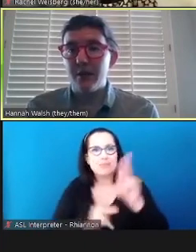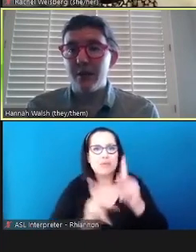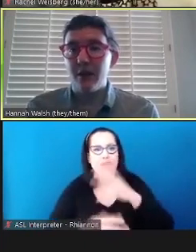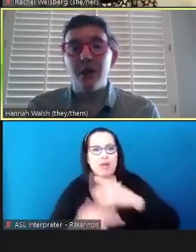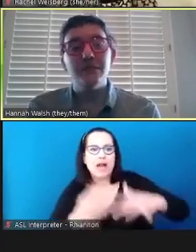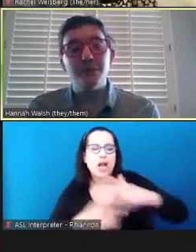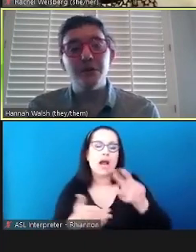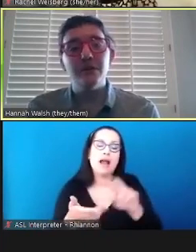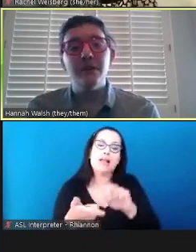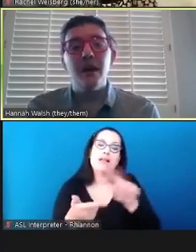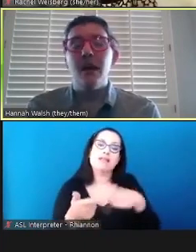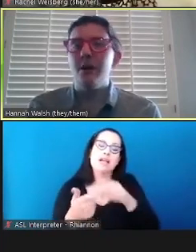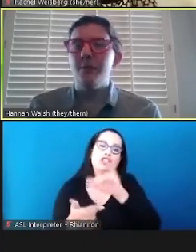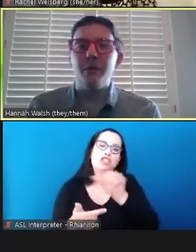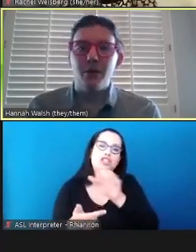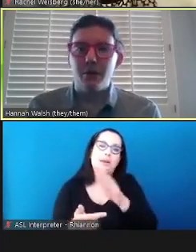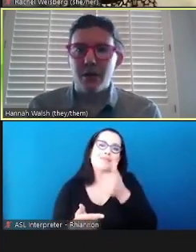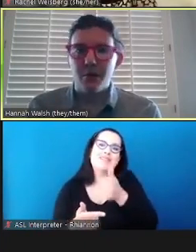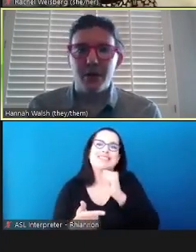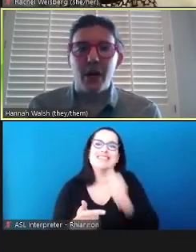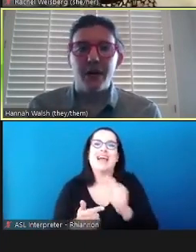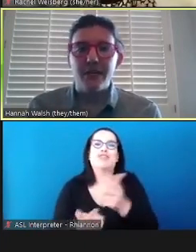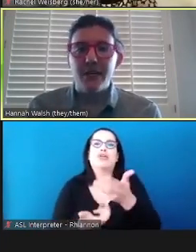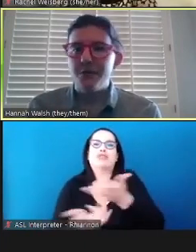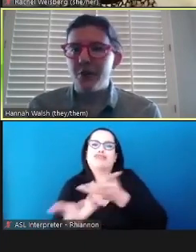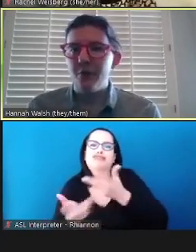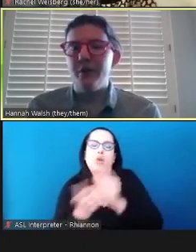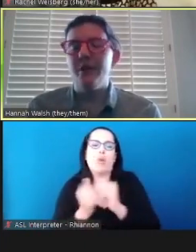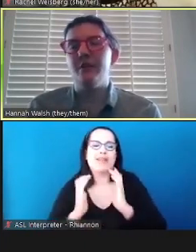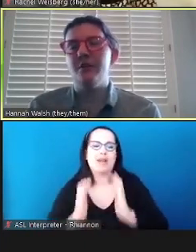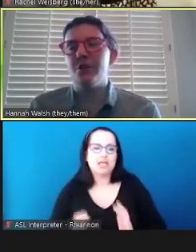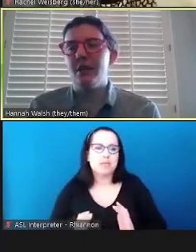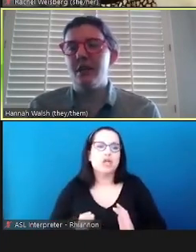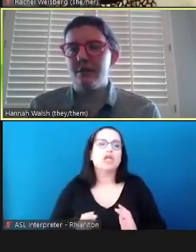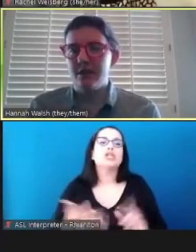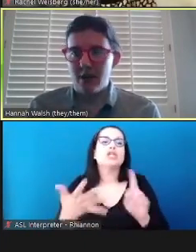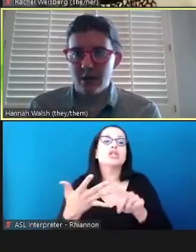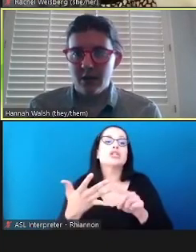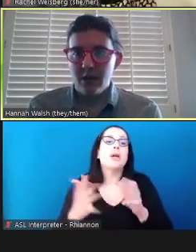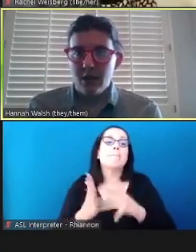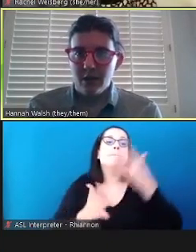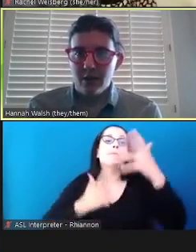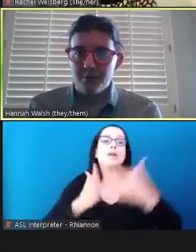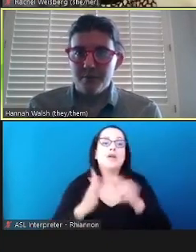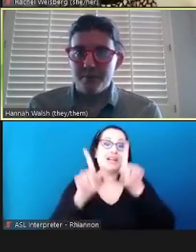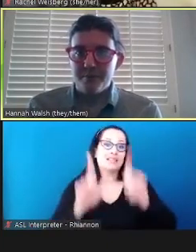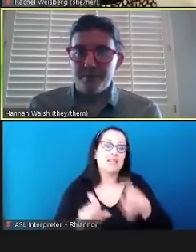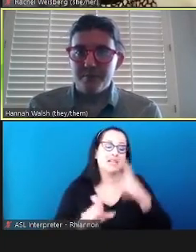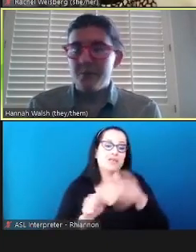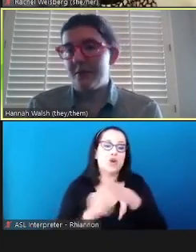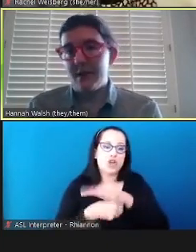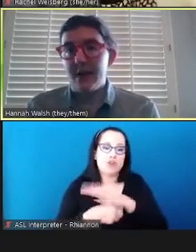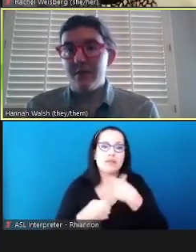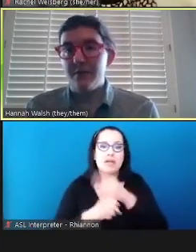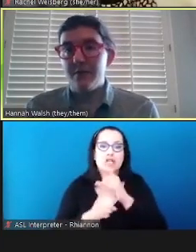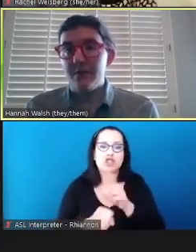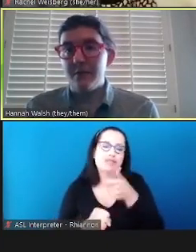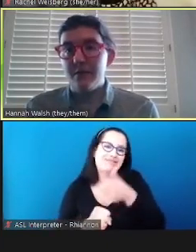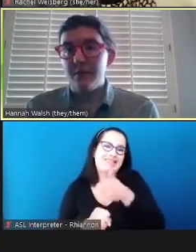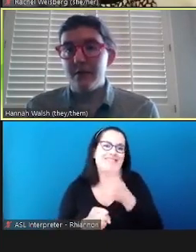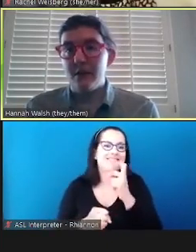with customers, getting periodic tests for COVID to ensure that he's not, doesn't